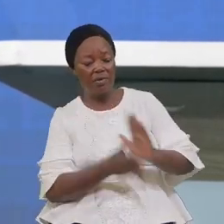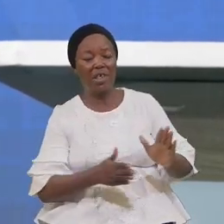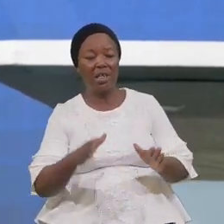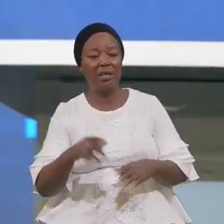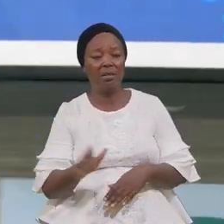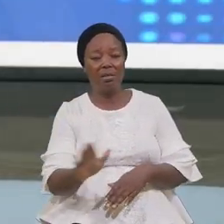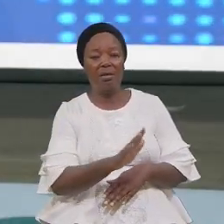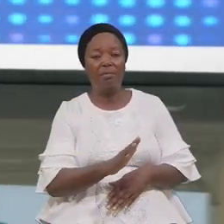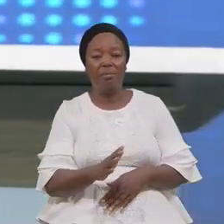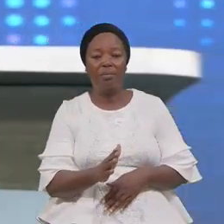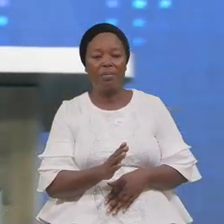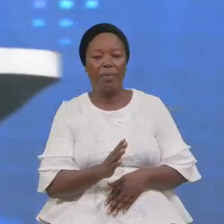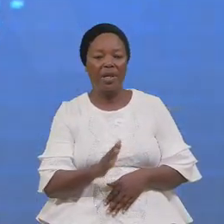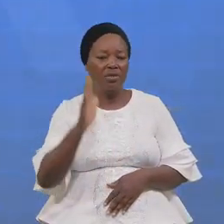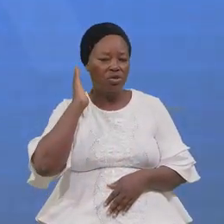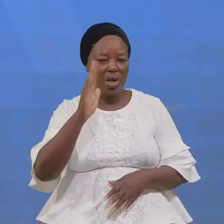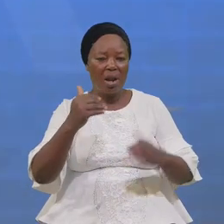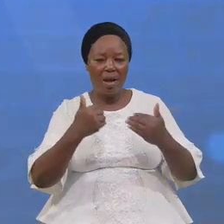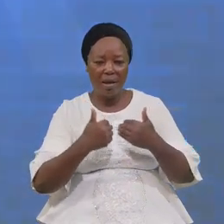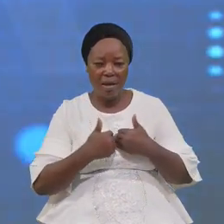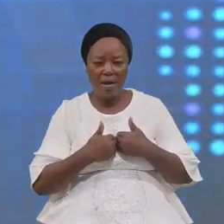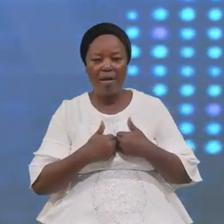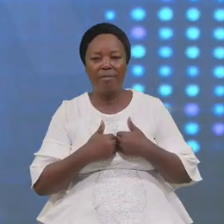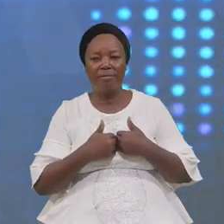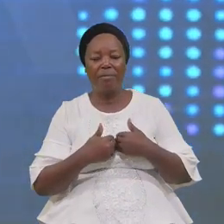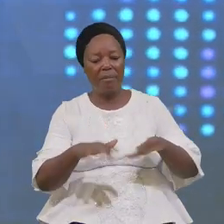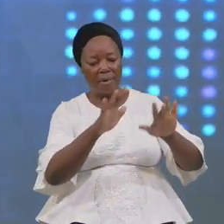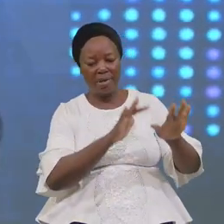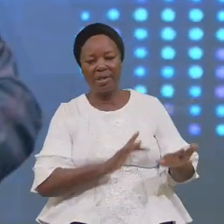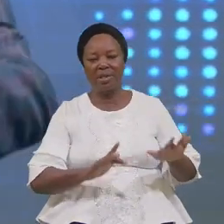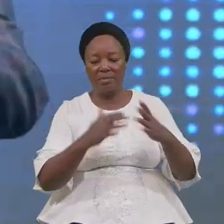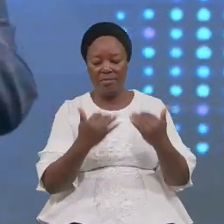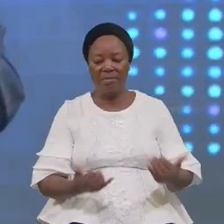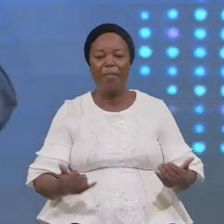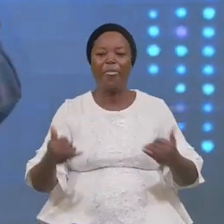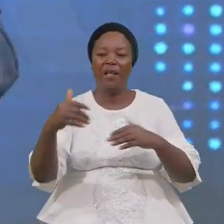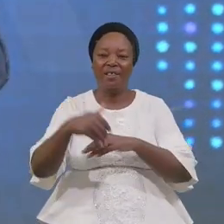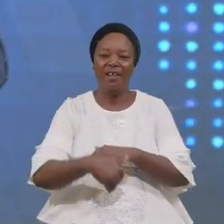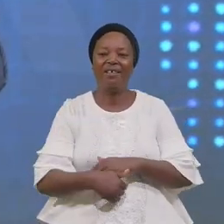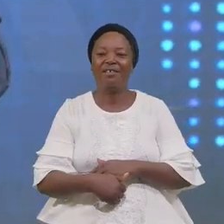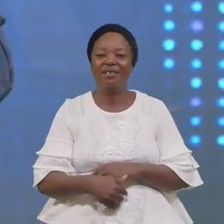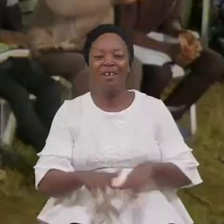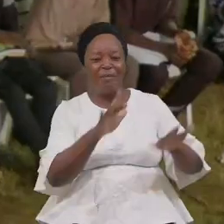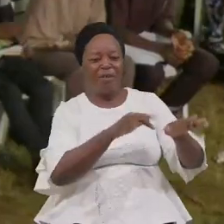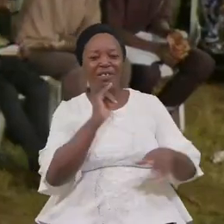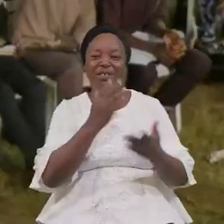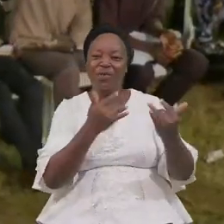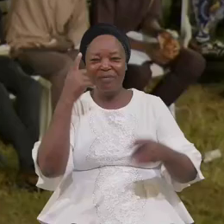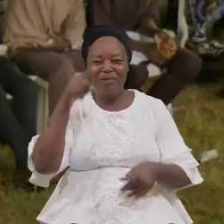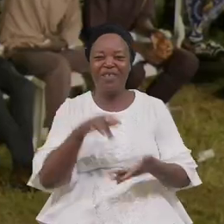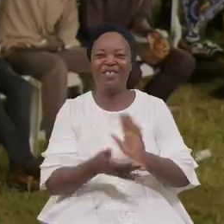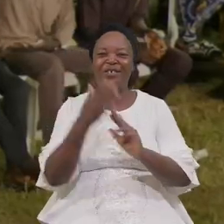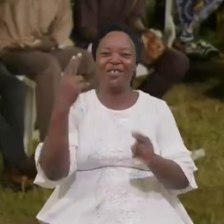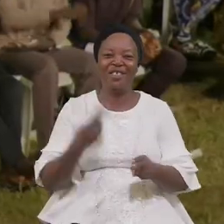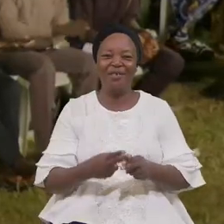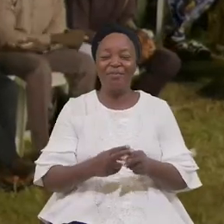them shall have mercy. Tonight, mercy is waiting for you.